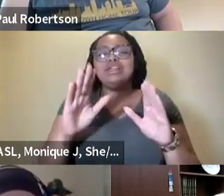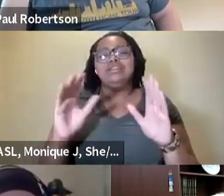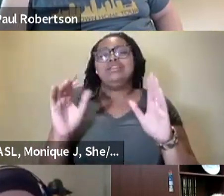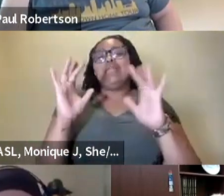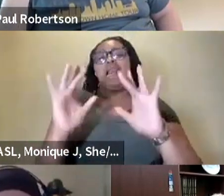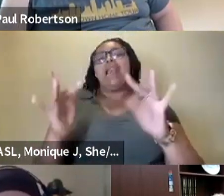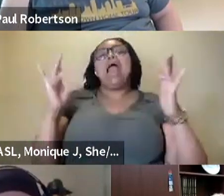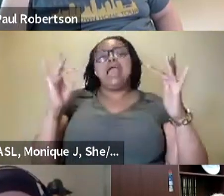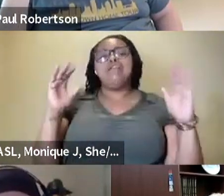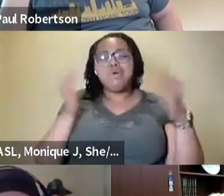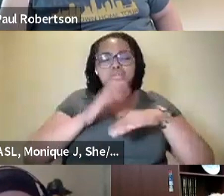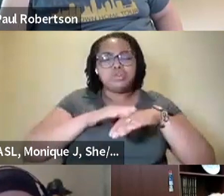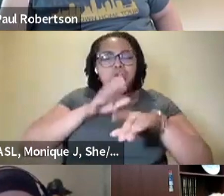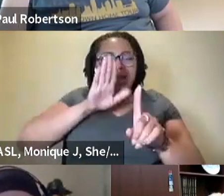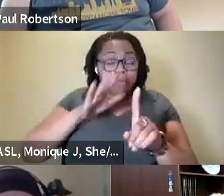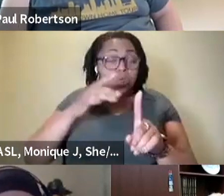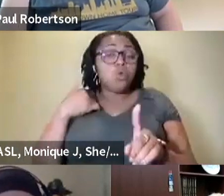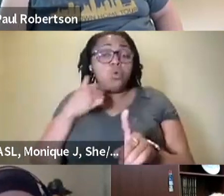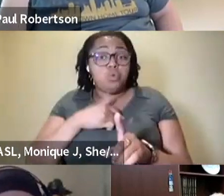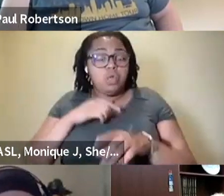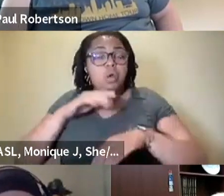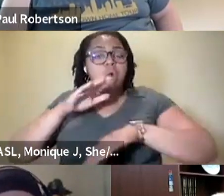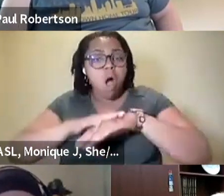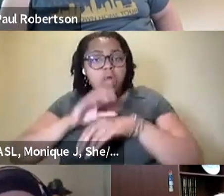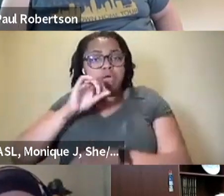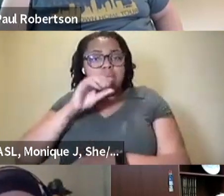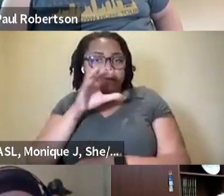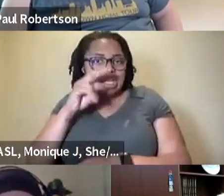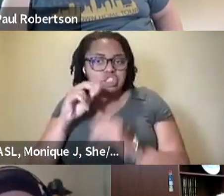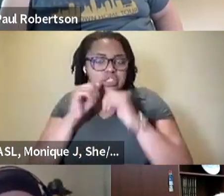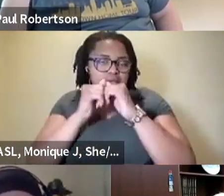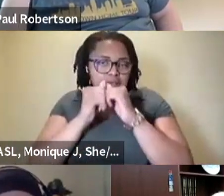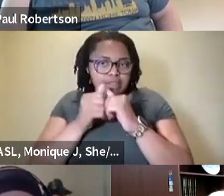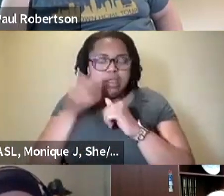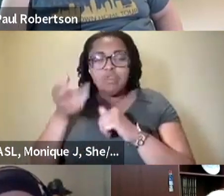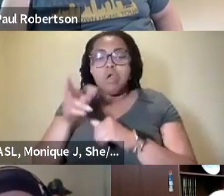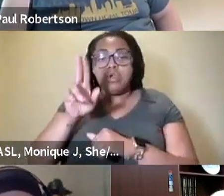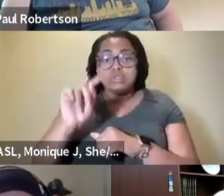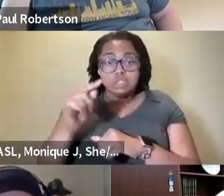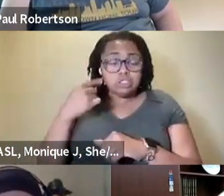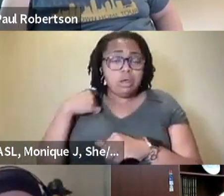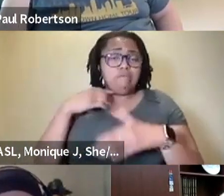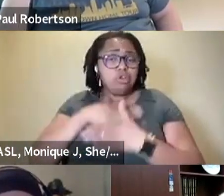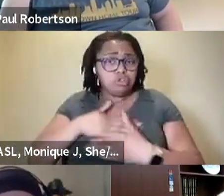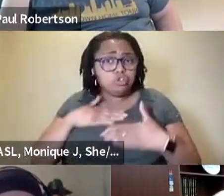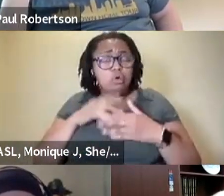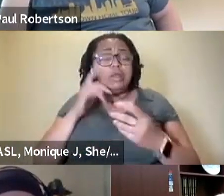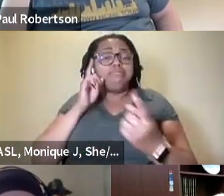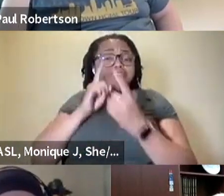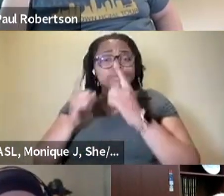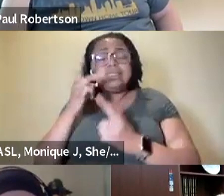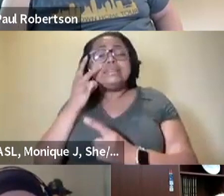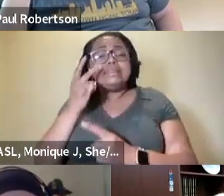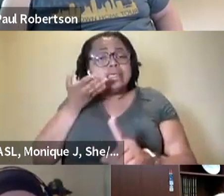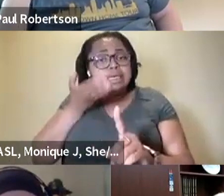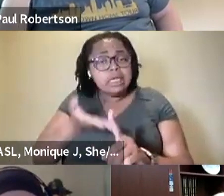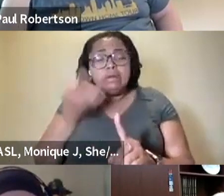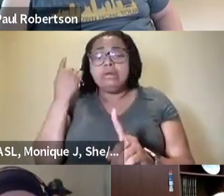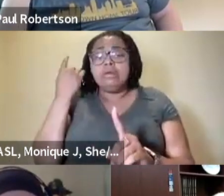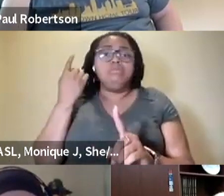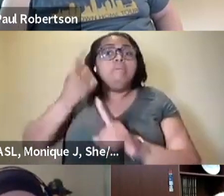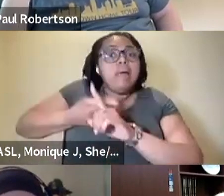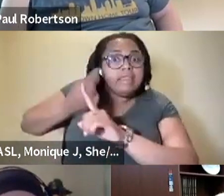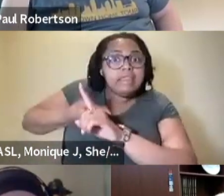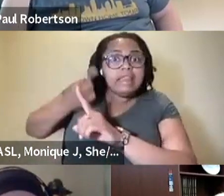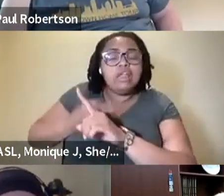UT. And so I've had the pleasure of seeing and working with him on a monthly basis for a couple of years now.